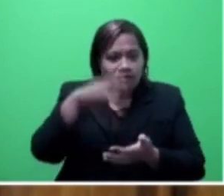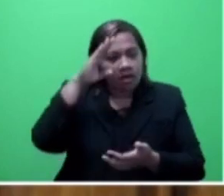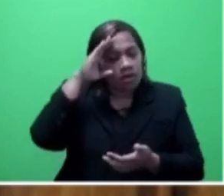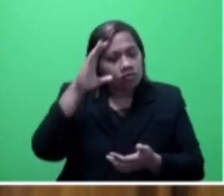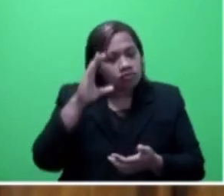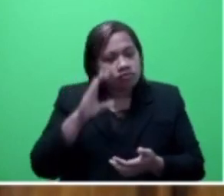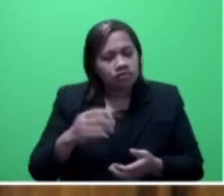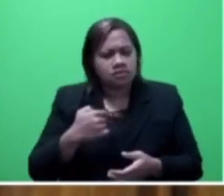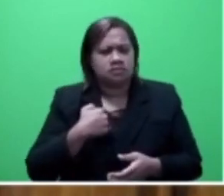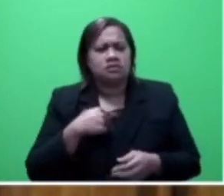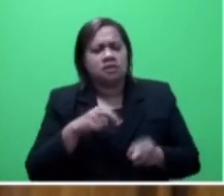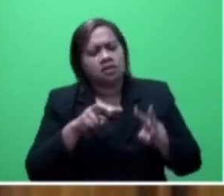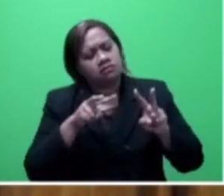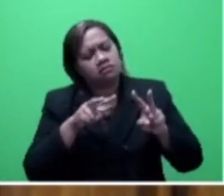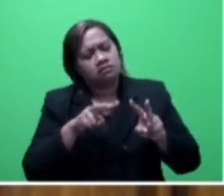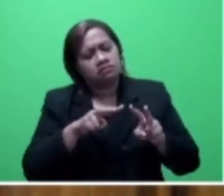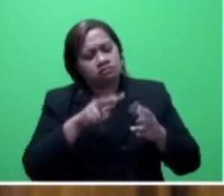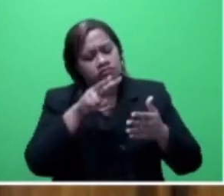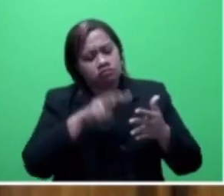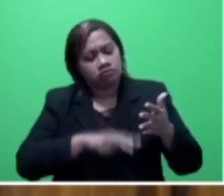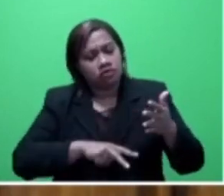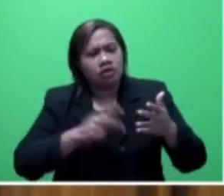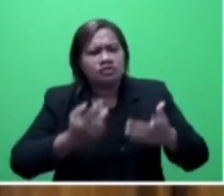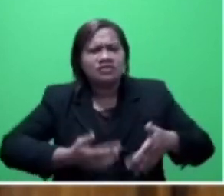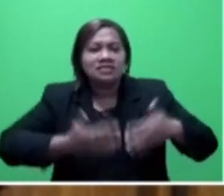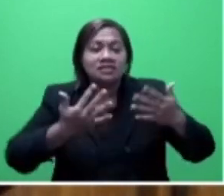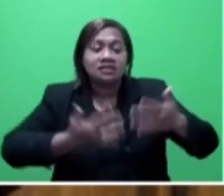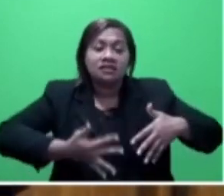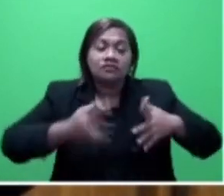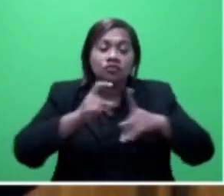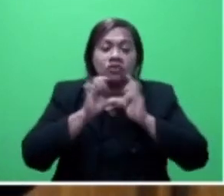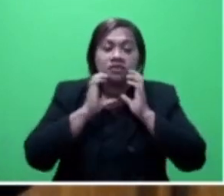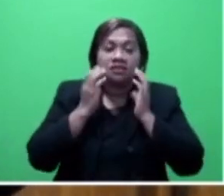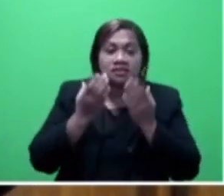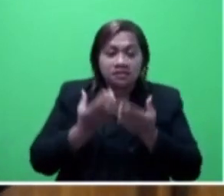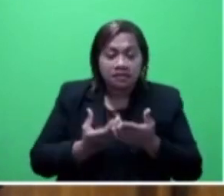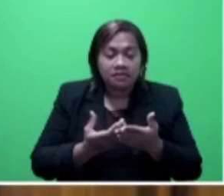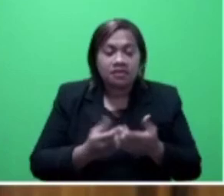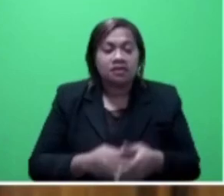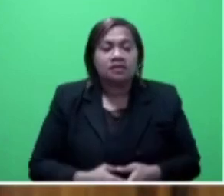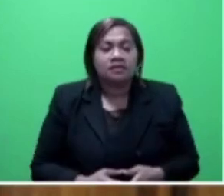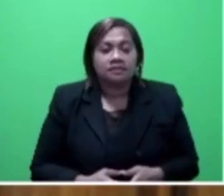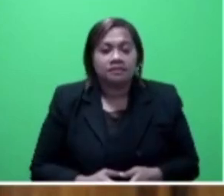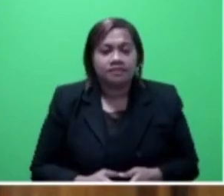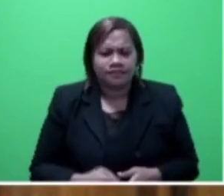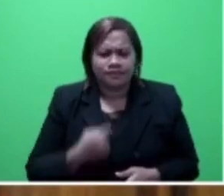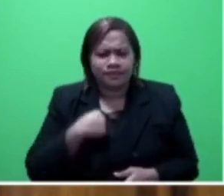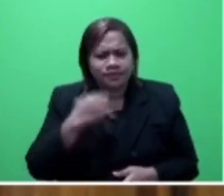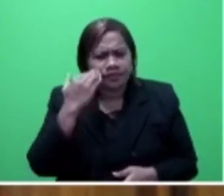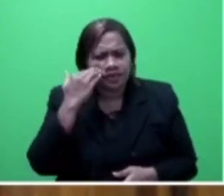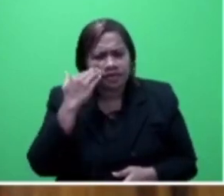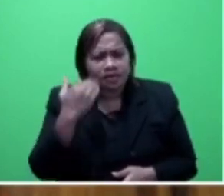I was looking at the statistics for December and I found